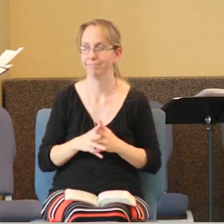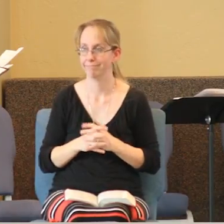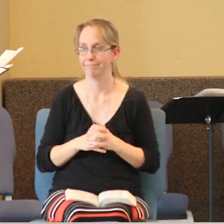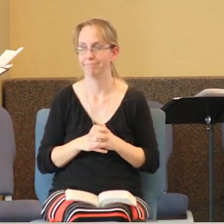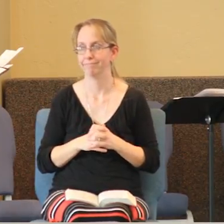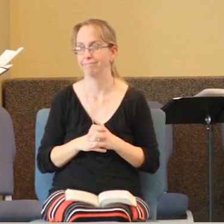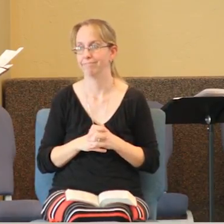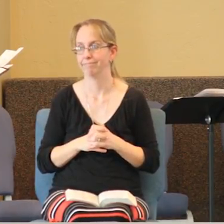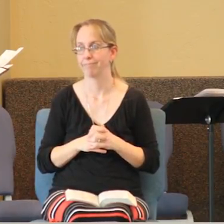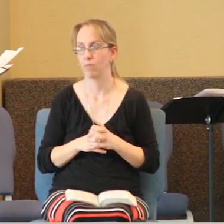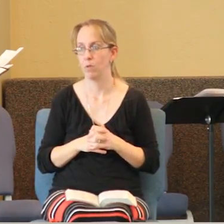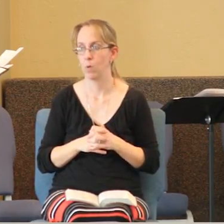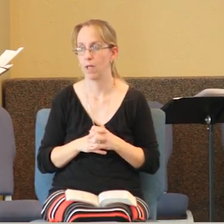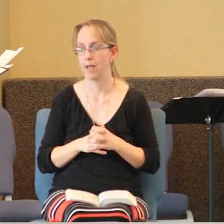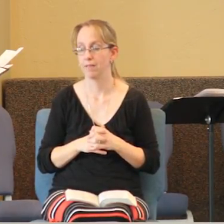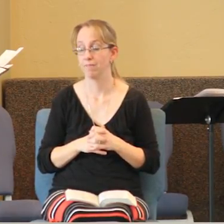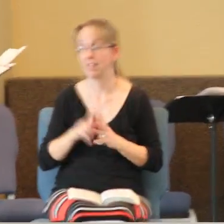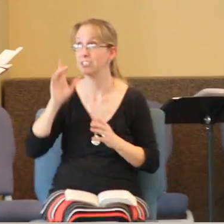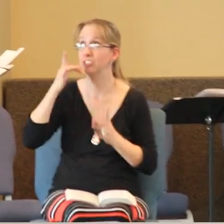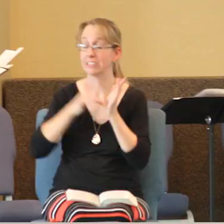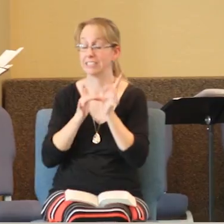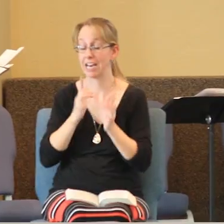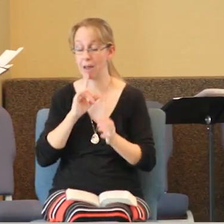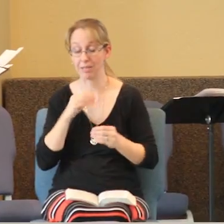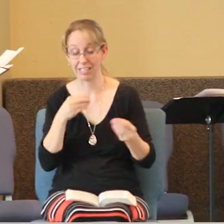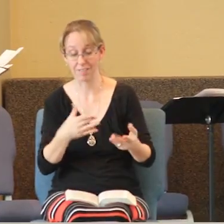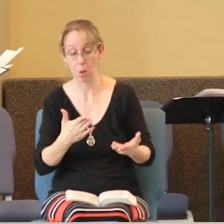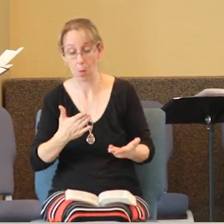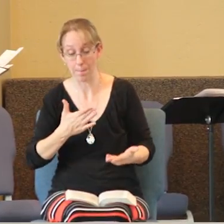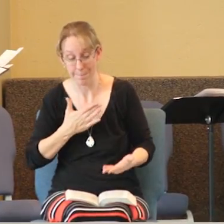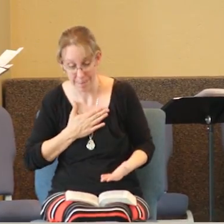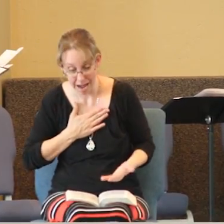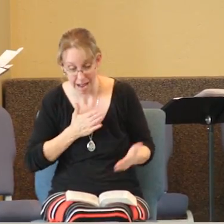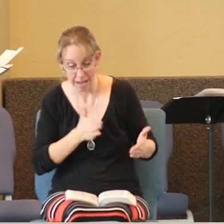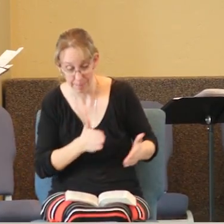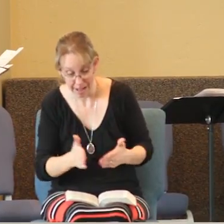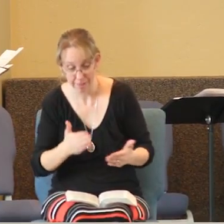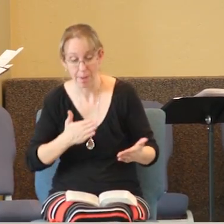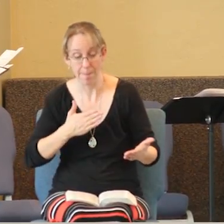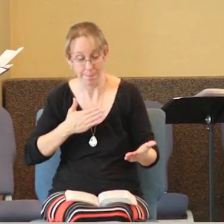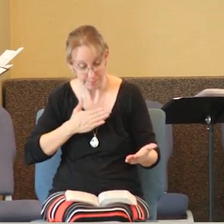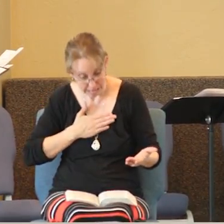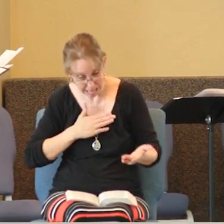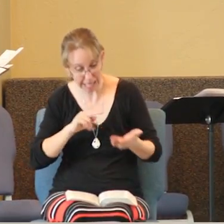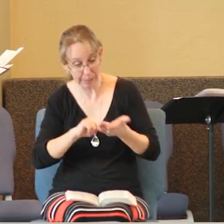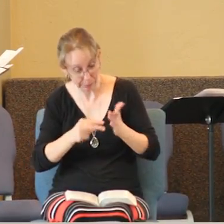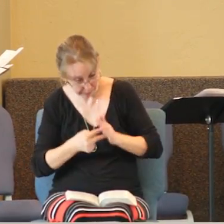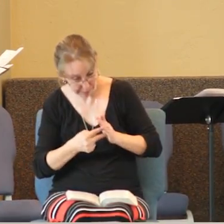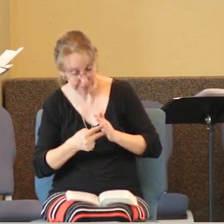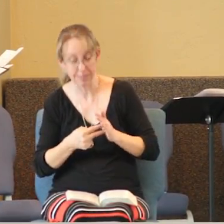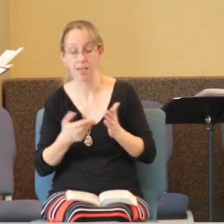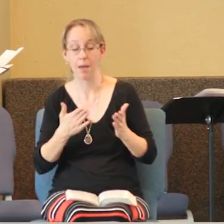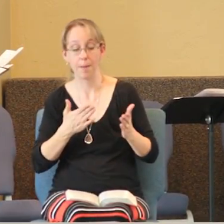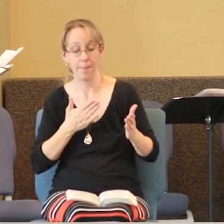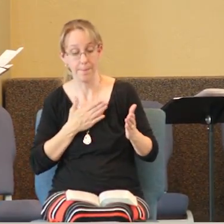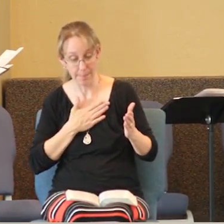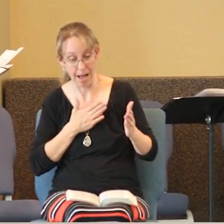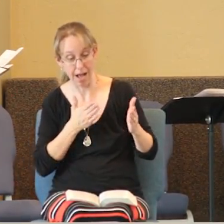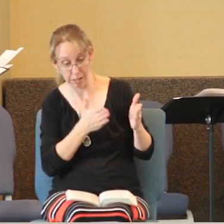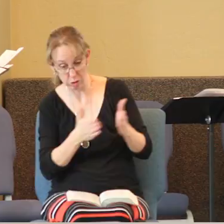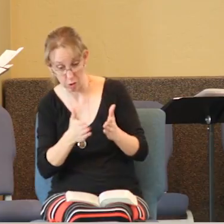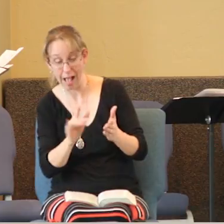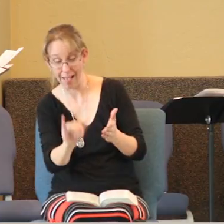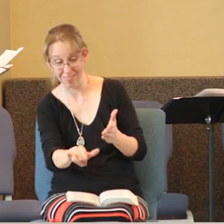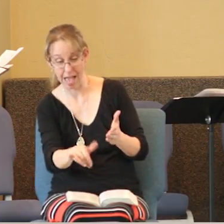I'm going to give you my pathway. I'm going to give you my direction. I'm going to give you my purpose, and that direction and that way and that